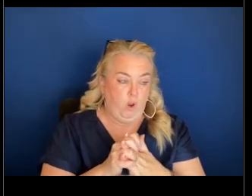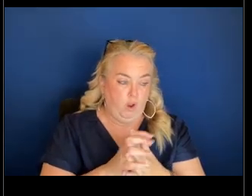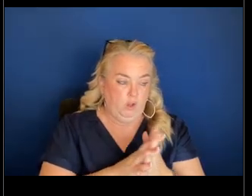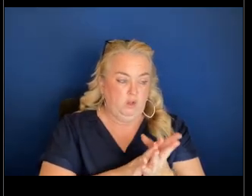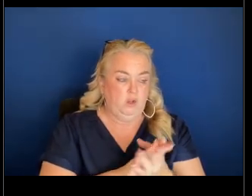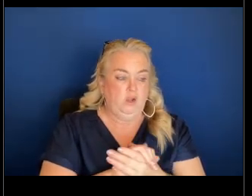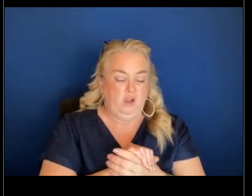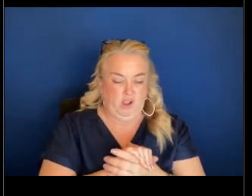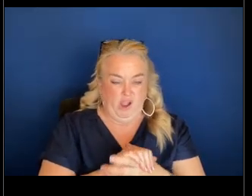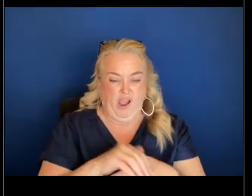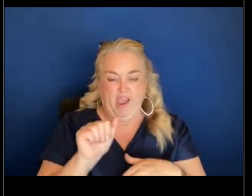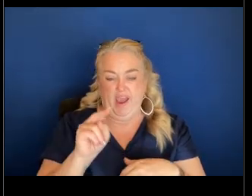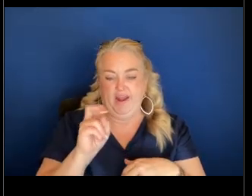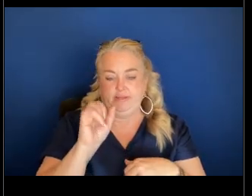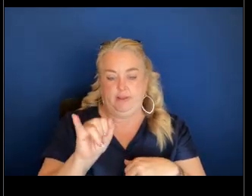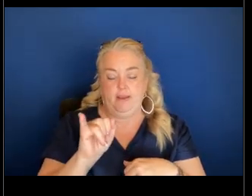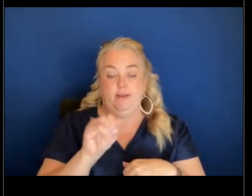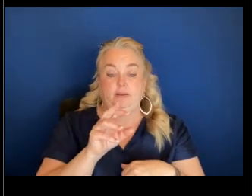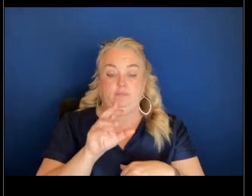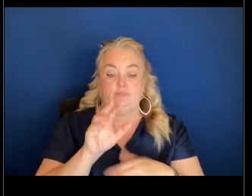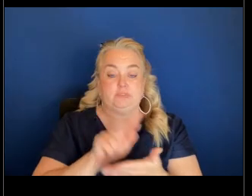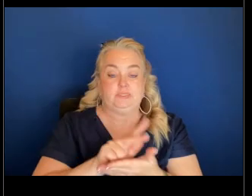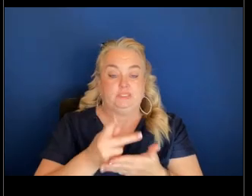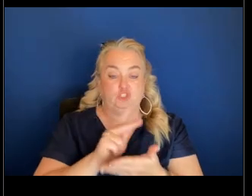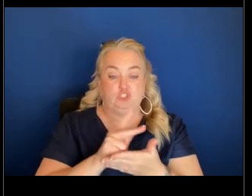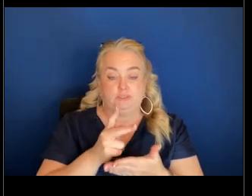ANSI kitchen sinks.